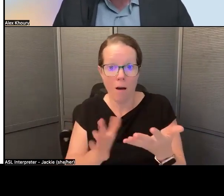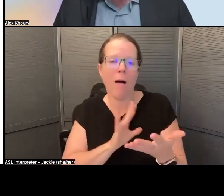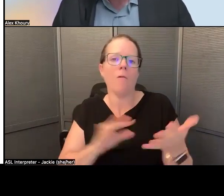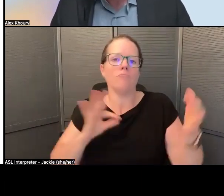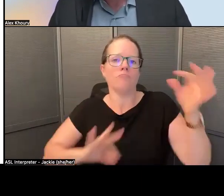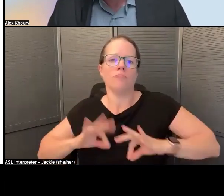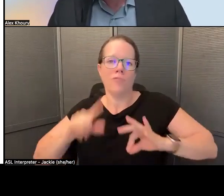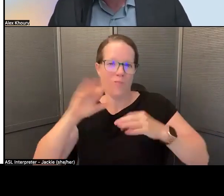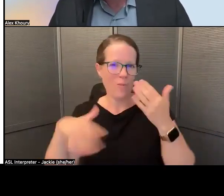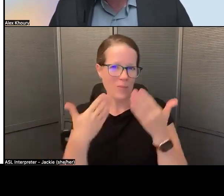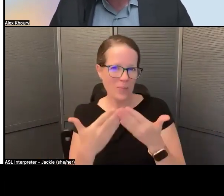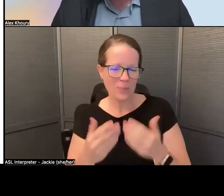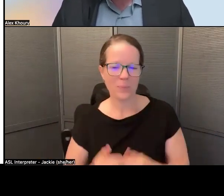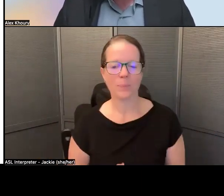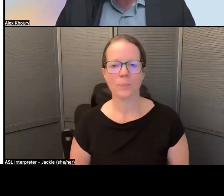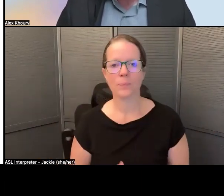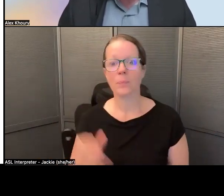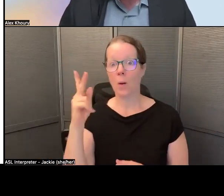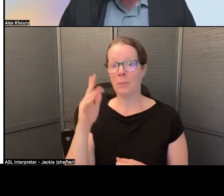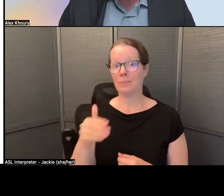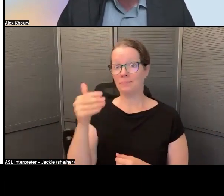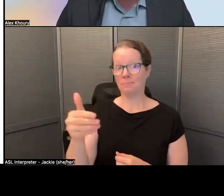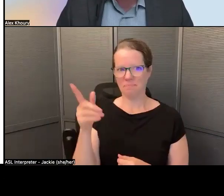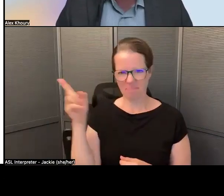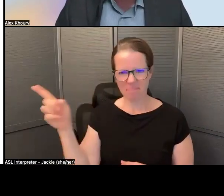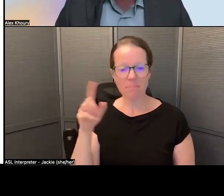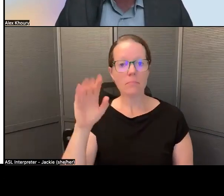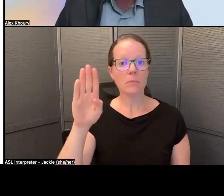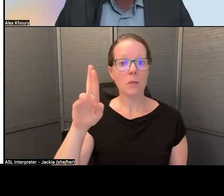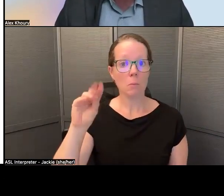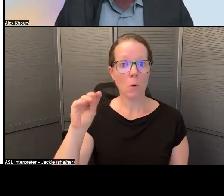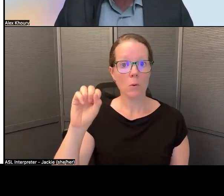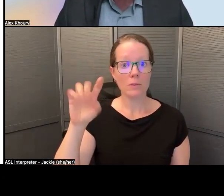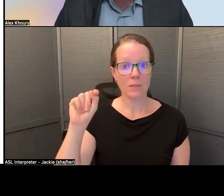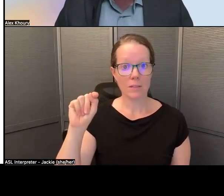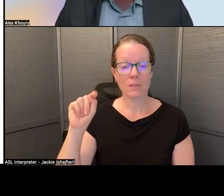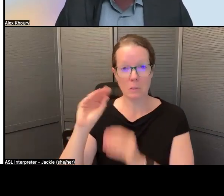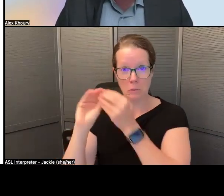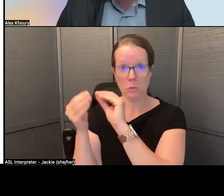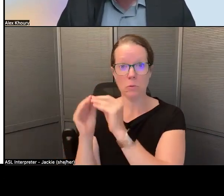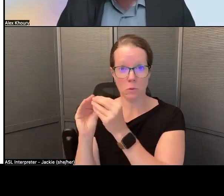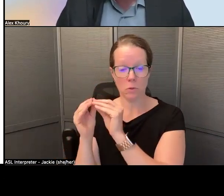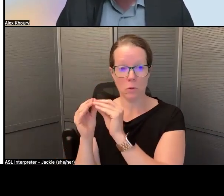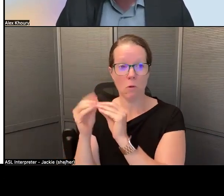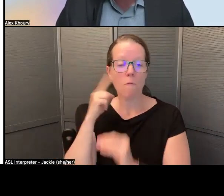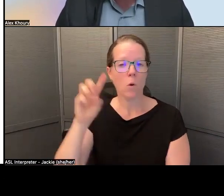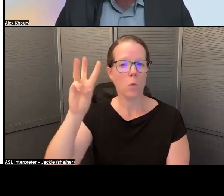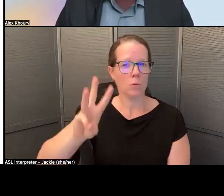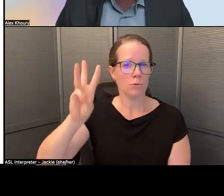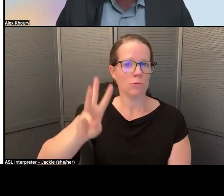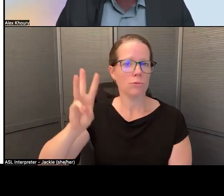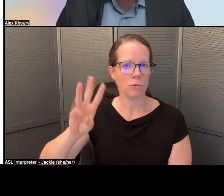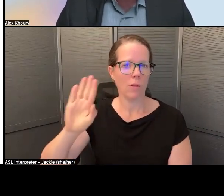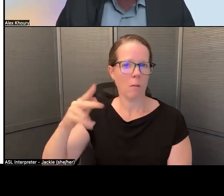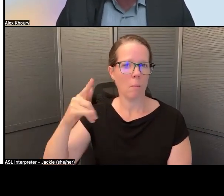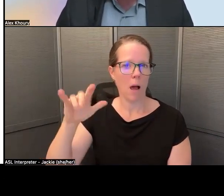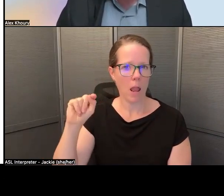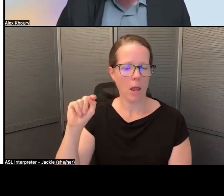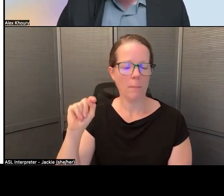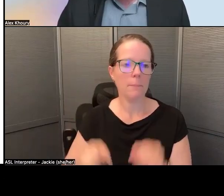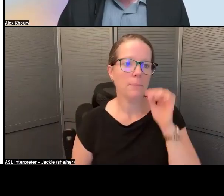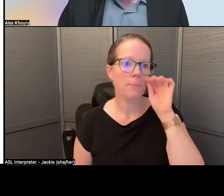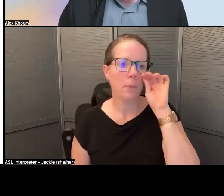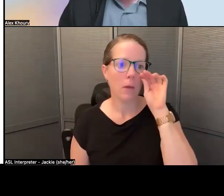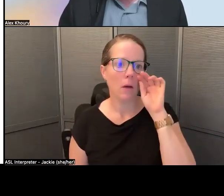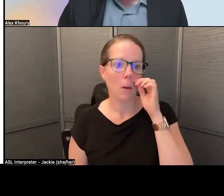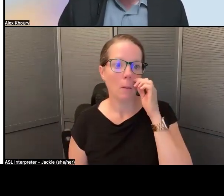data for Brosset scores for the Worcester pilot unit. And what you're seeing mapped here in the gray line is the